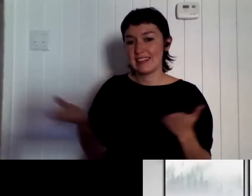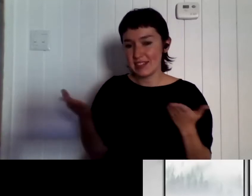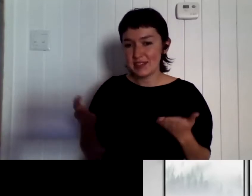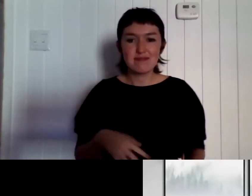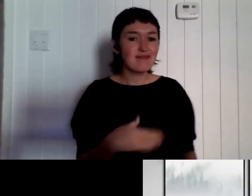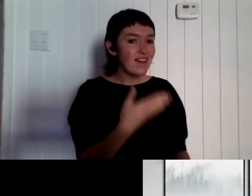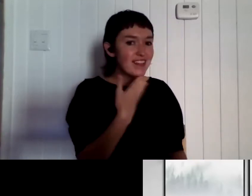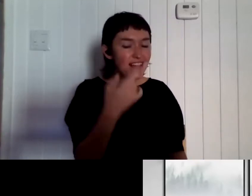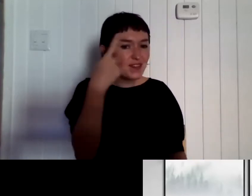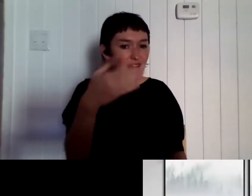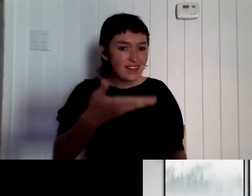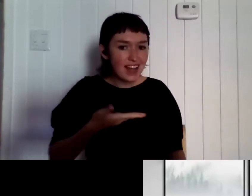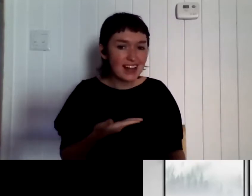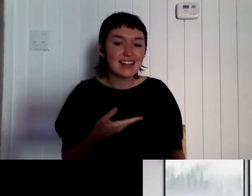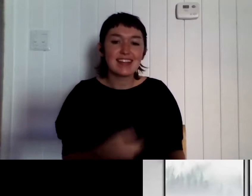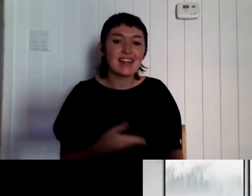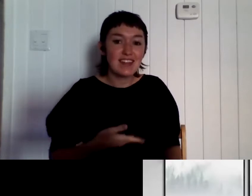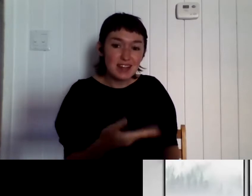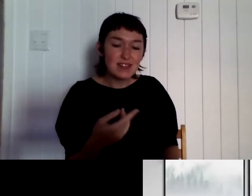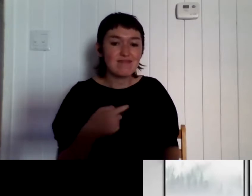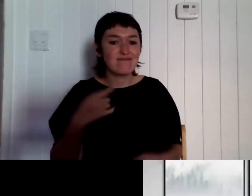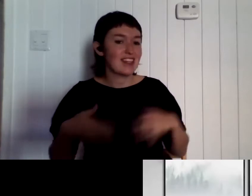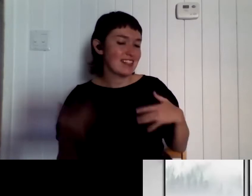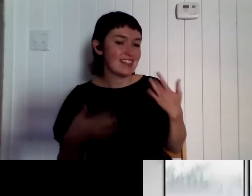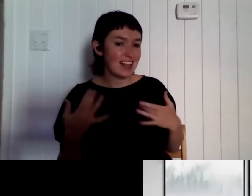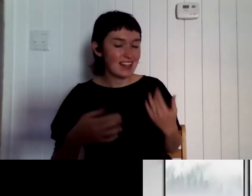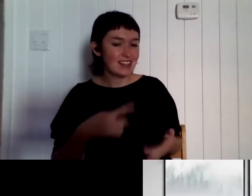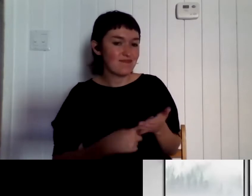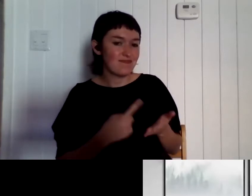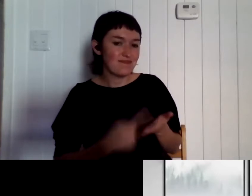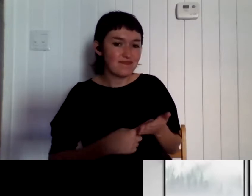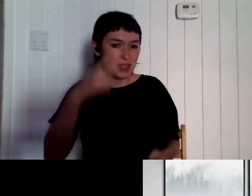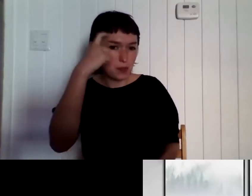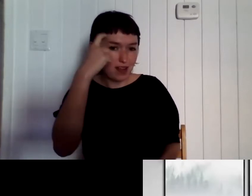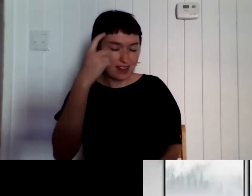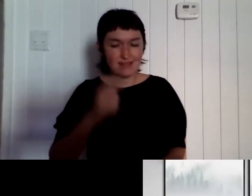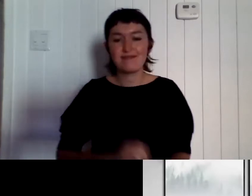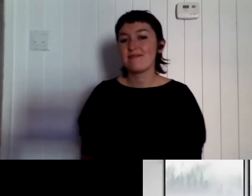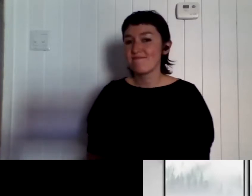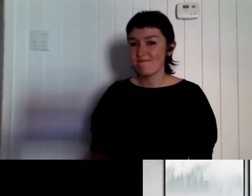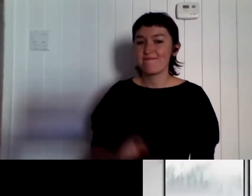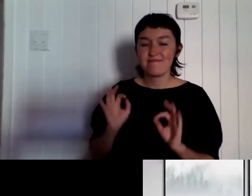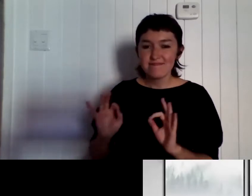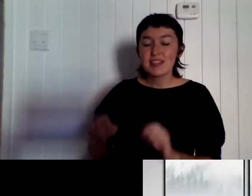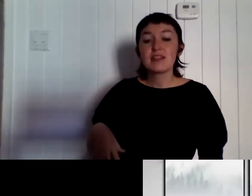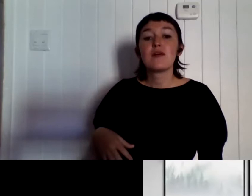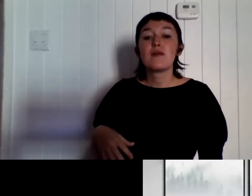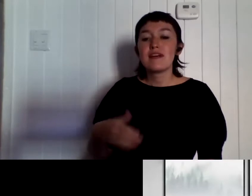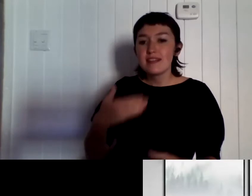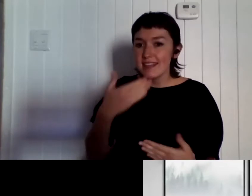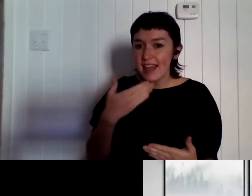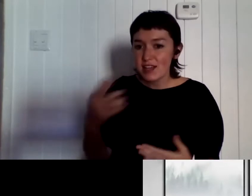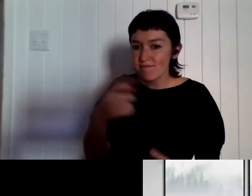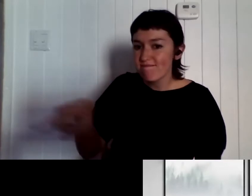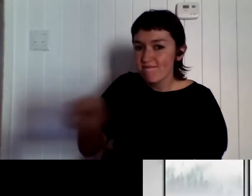talk about the brain. All right, great. So just to do some quick housekeeping, thank you all for coming.